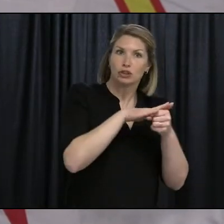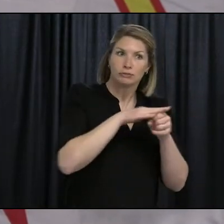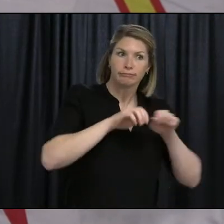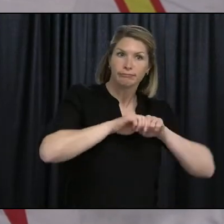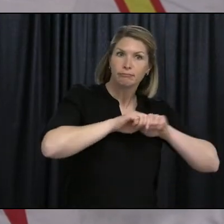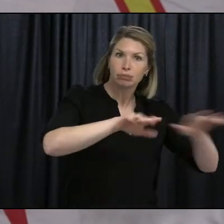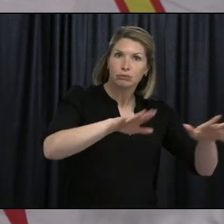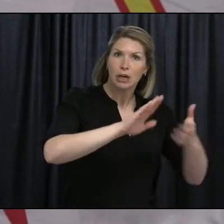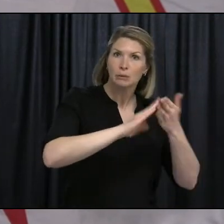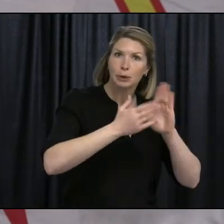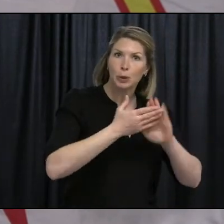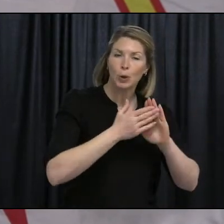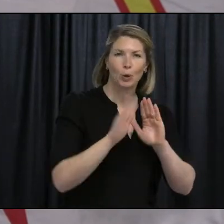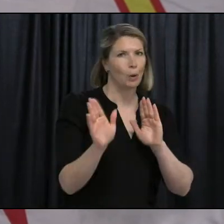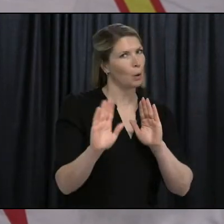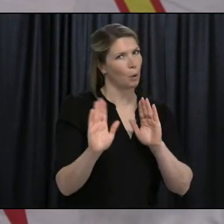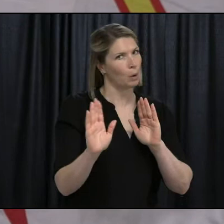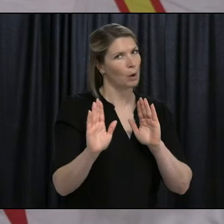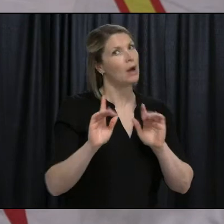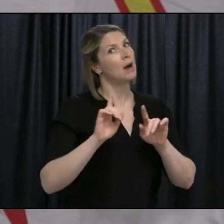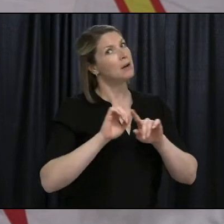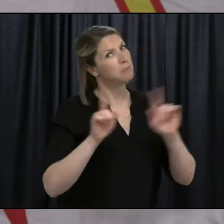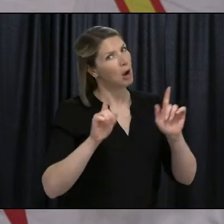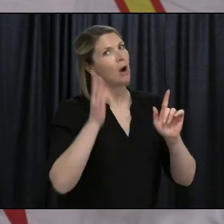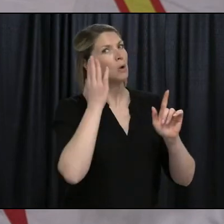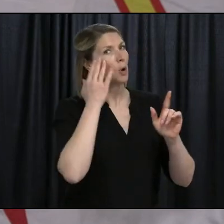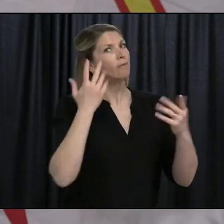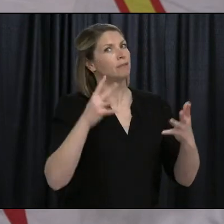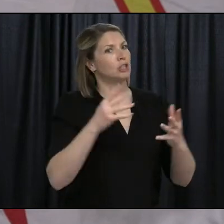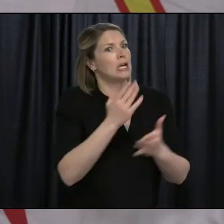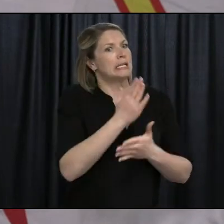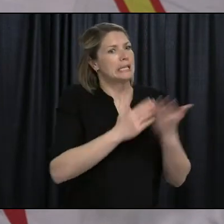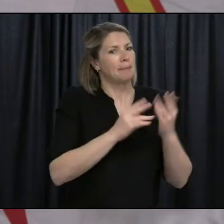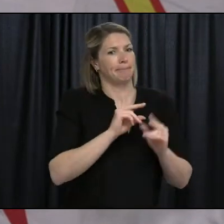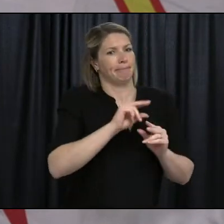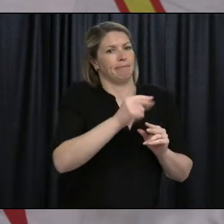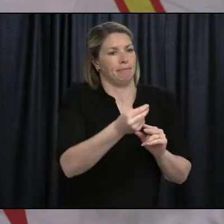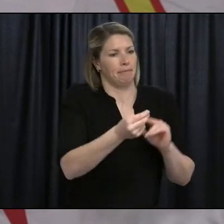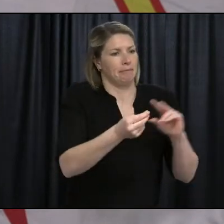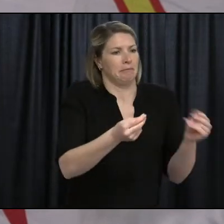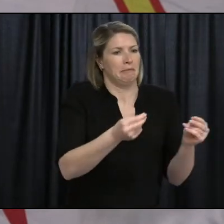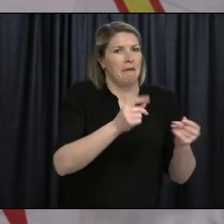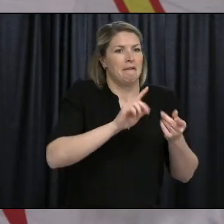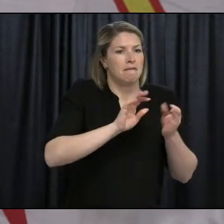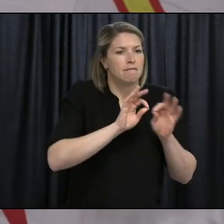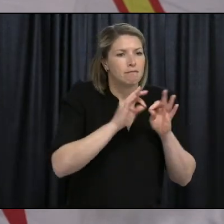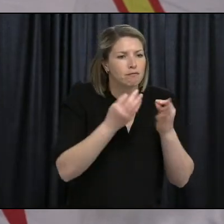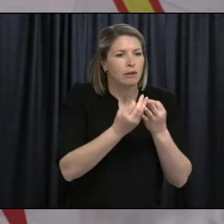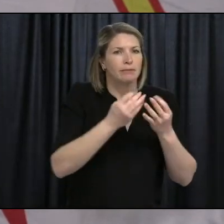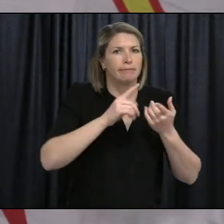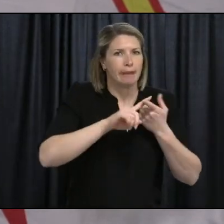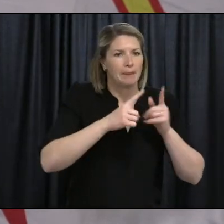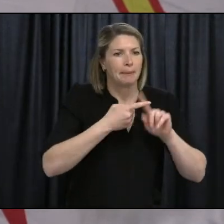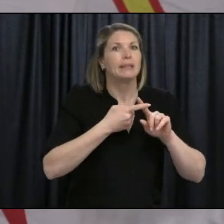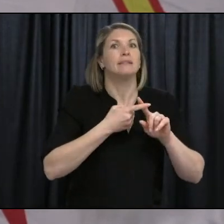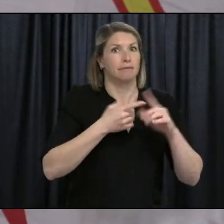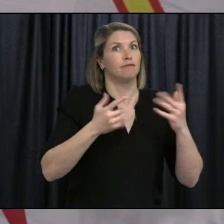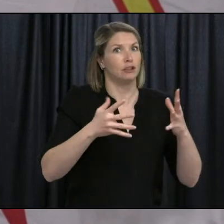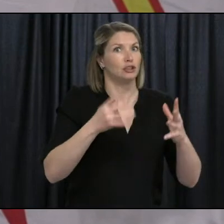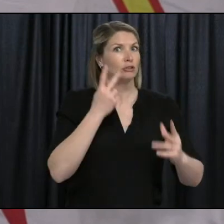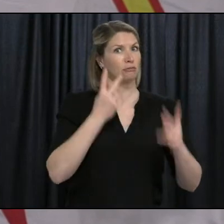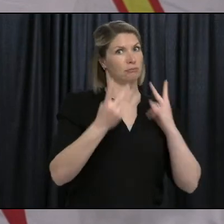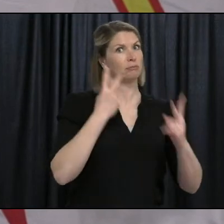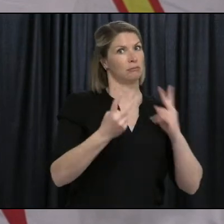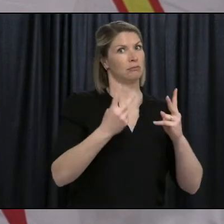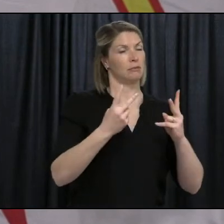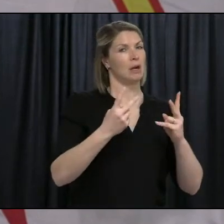spread among contacts. And given this, and the fact that these are variant strains which spread quickly and easily, I'm